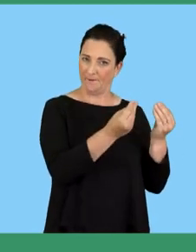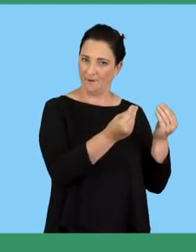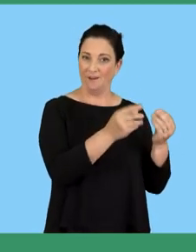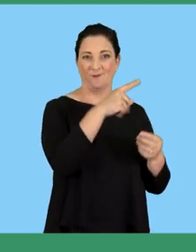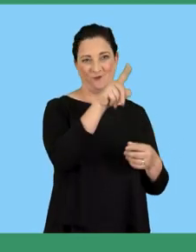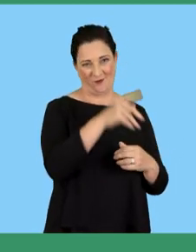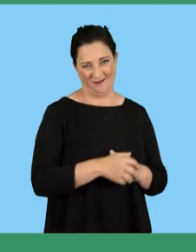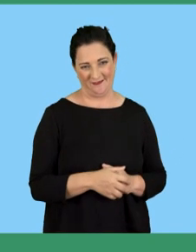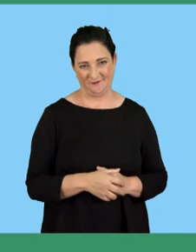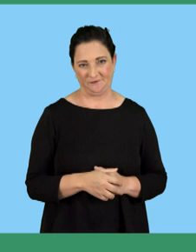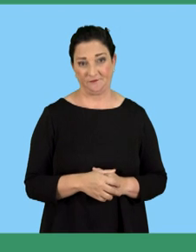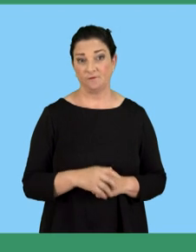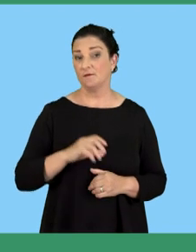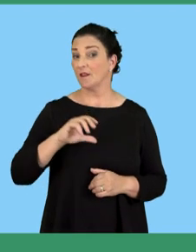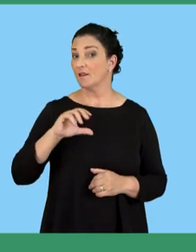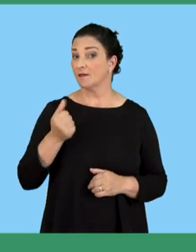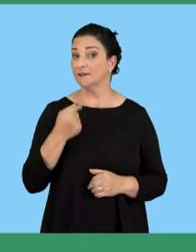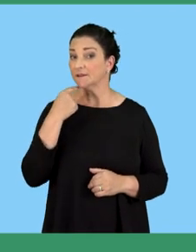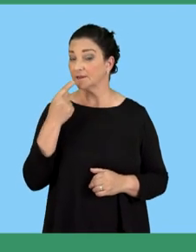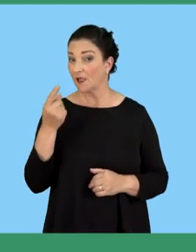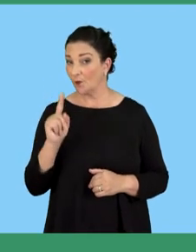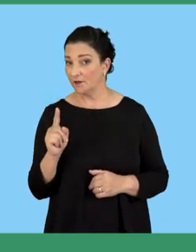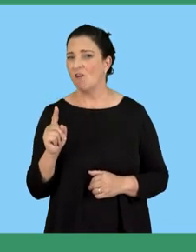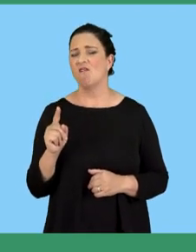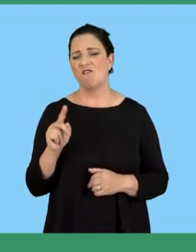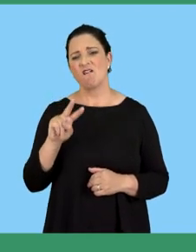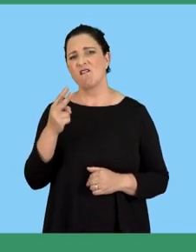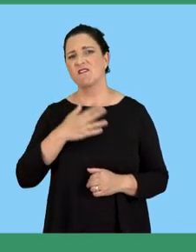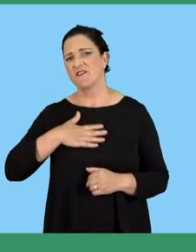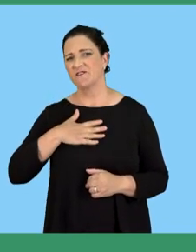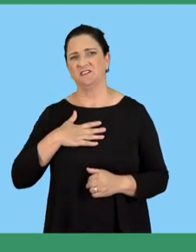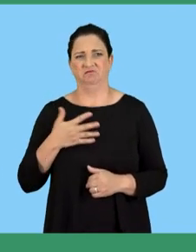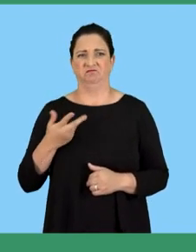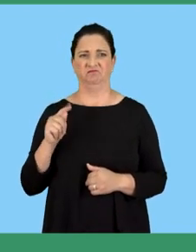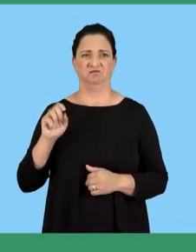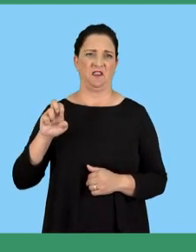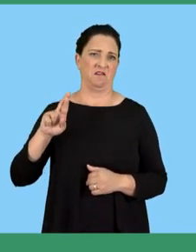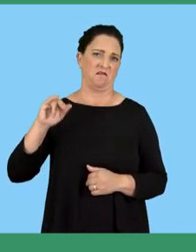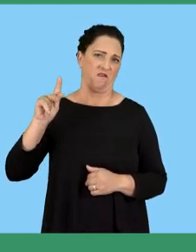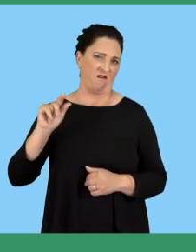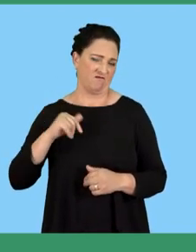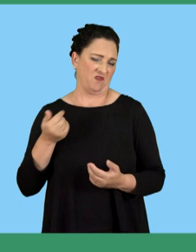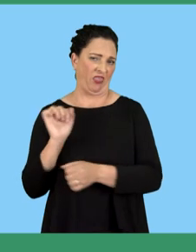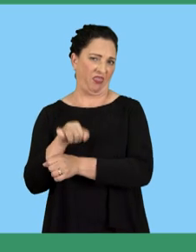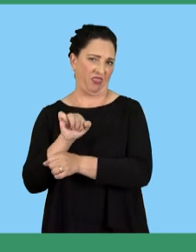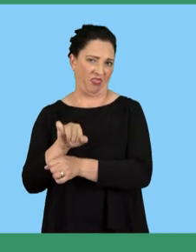is correct. Then when you look into another one, while others feel that Terrika does not really care